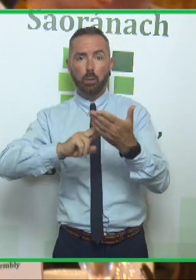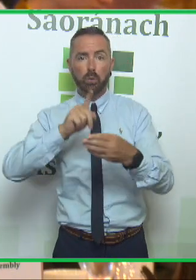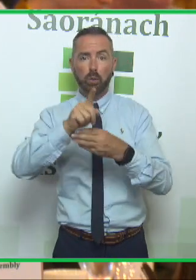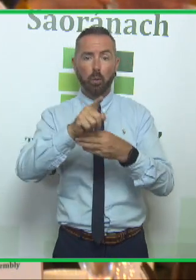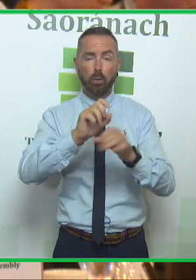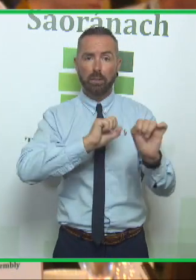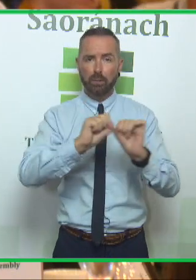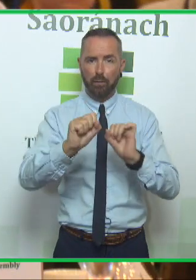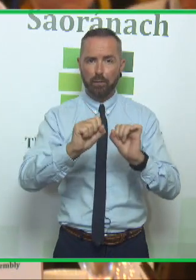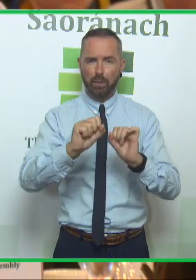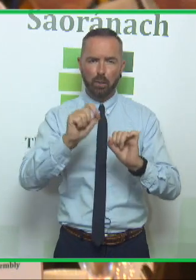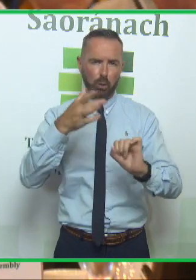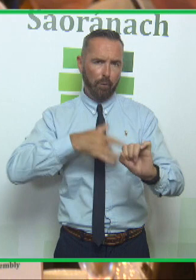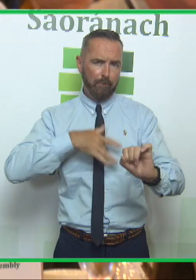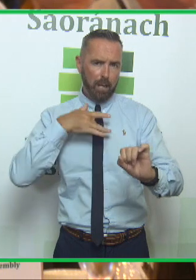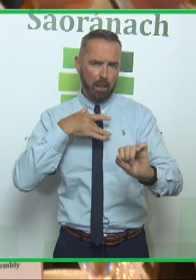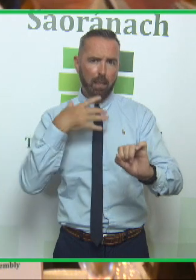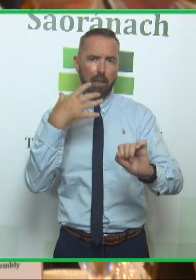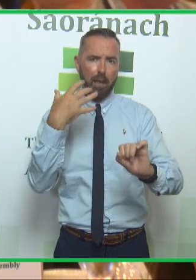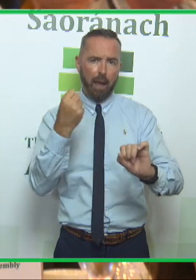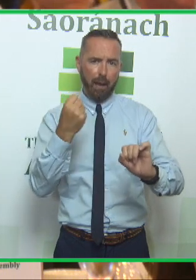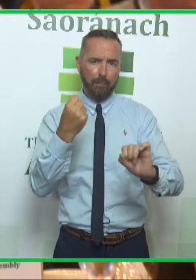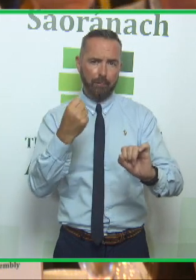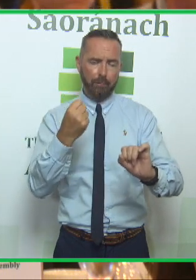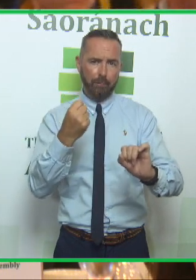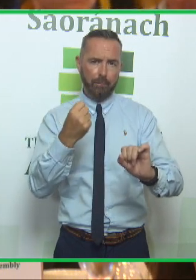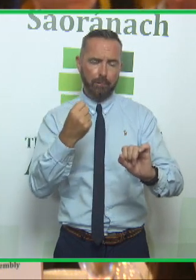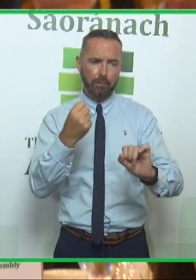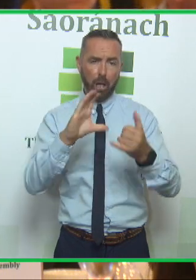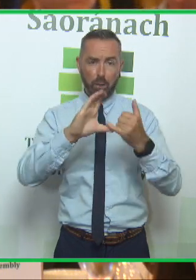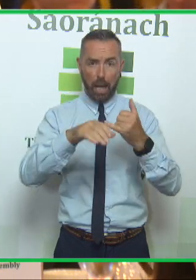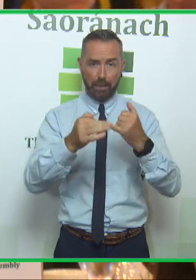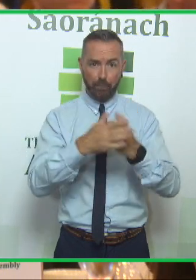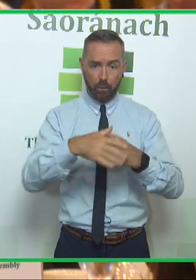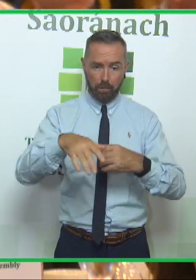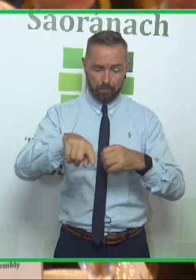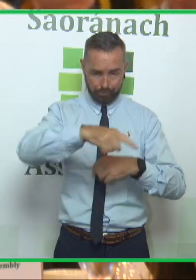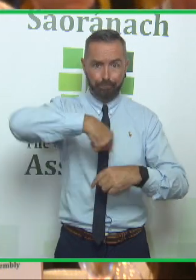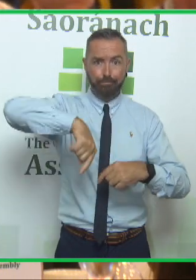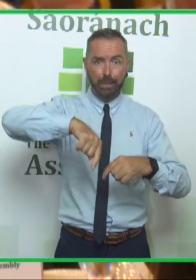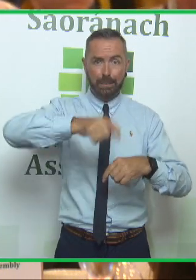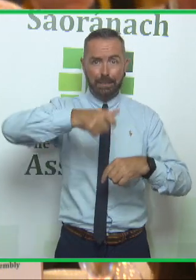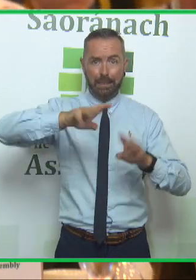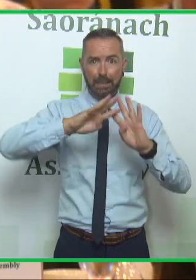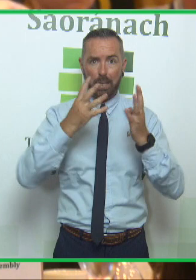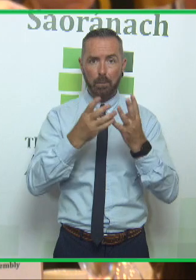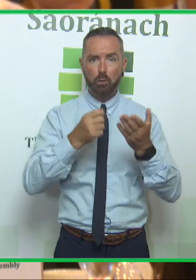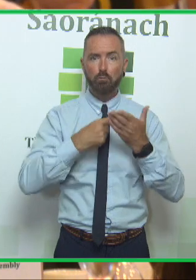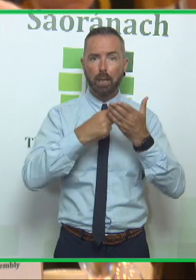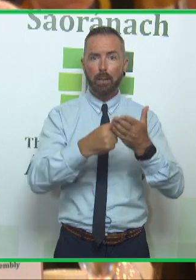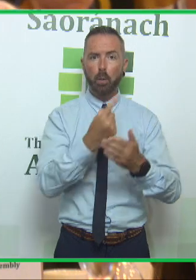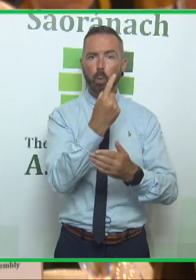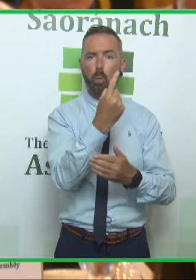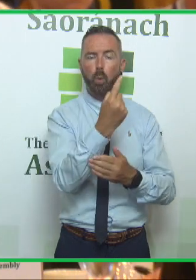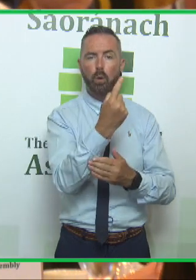do you think there's merit for the assembly here to recommend one number that